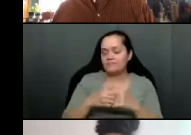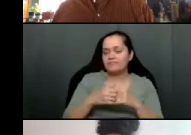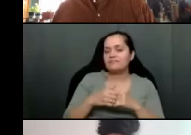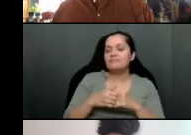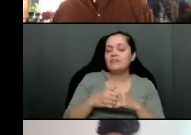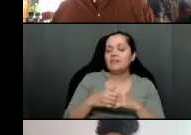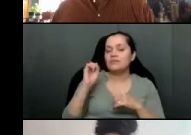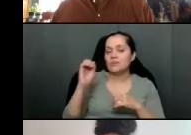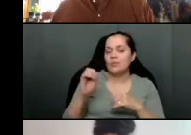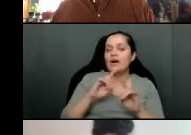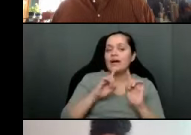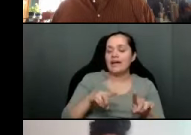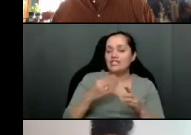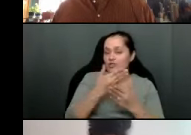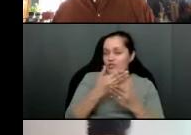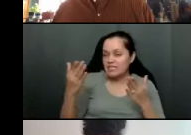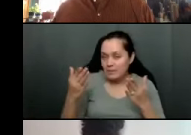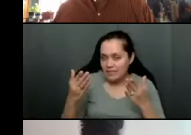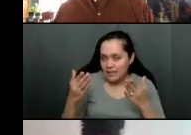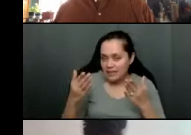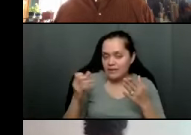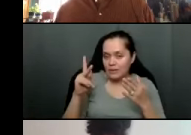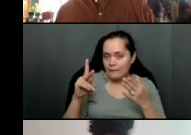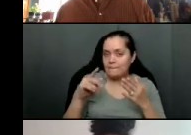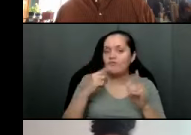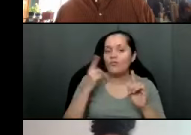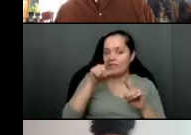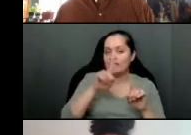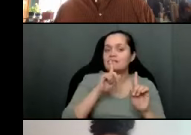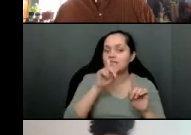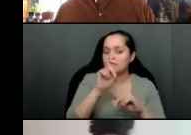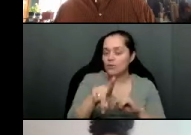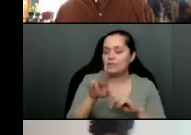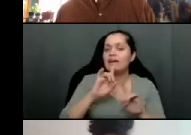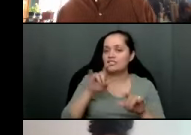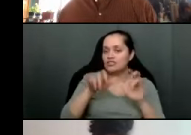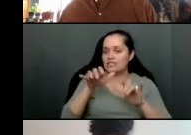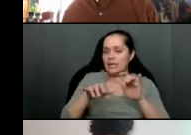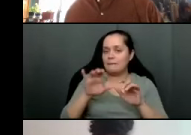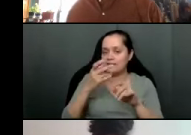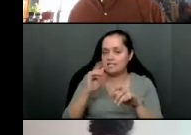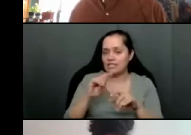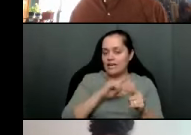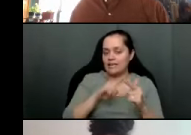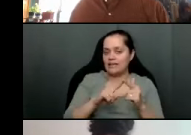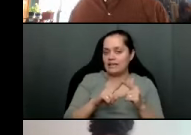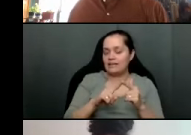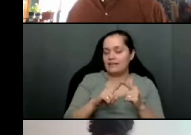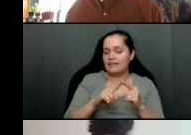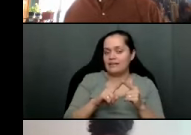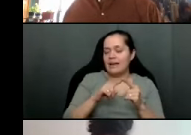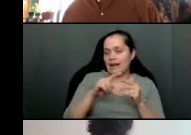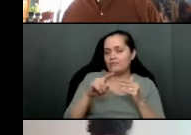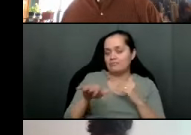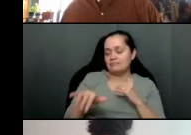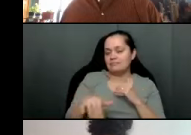so answer something to this question by putting your answer in the chat, and then I'll tabulate them and mark